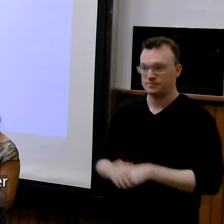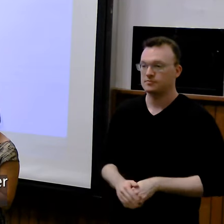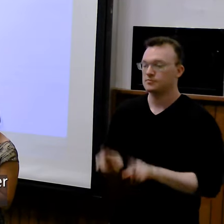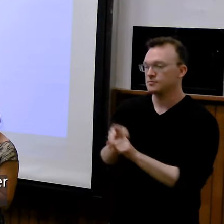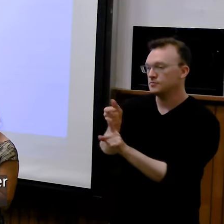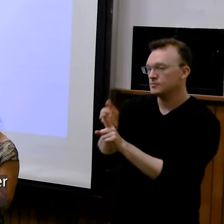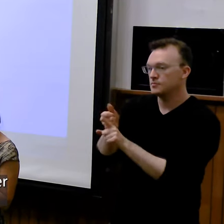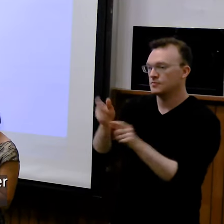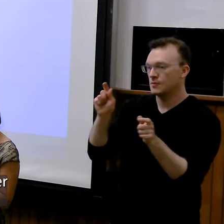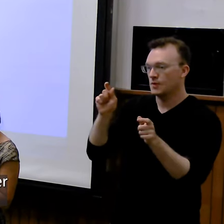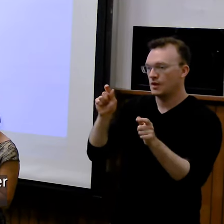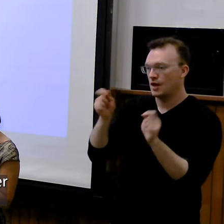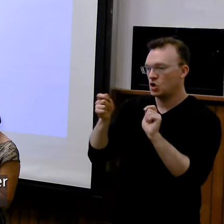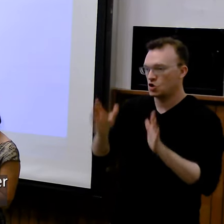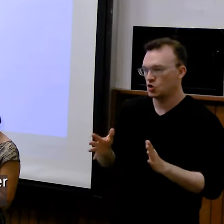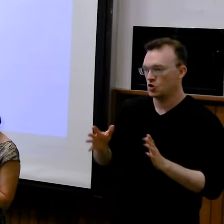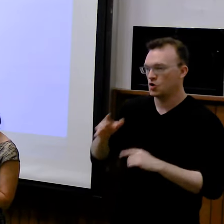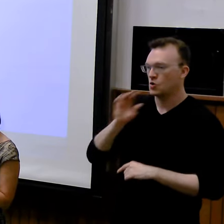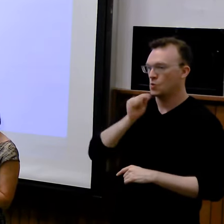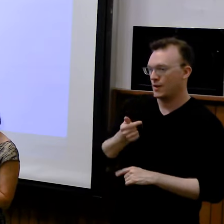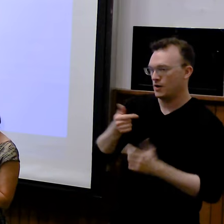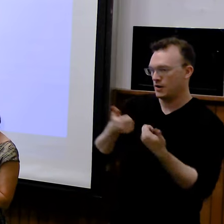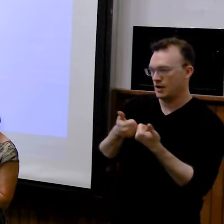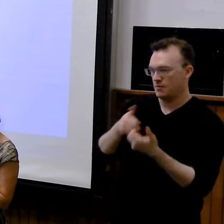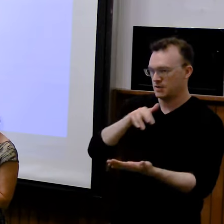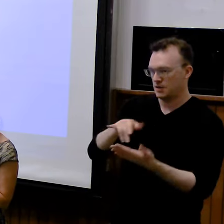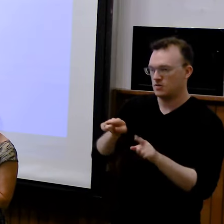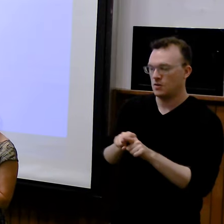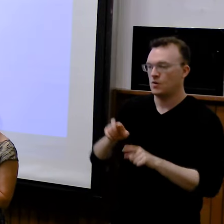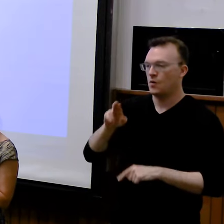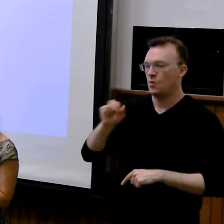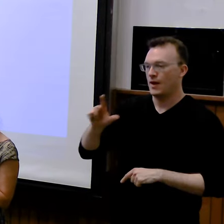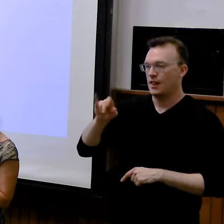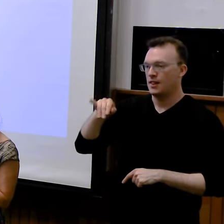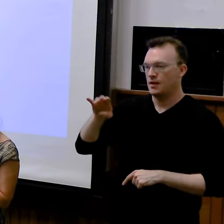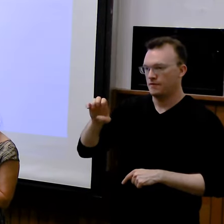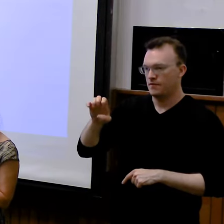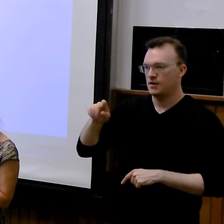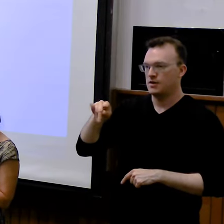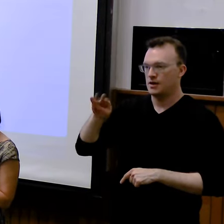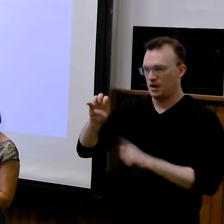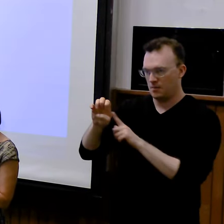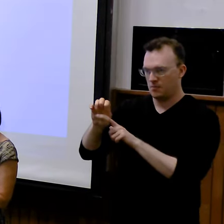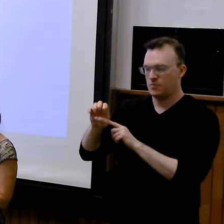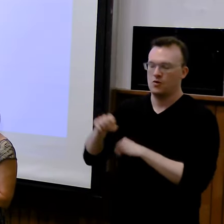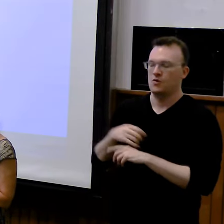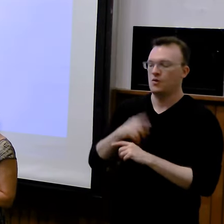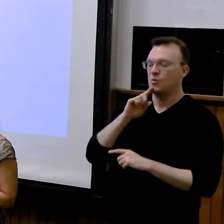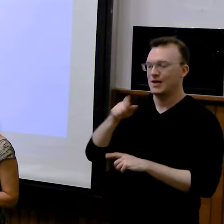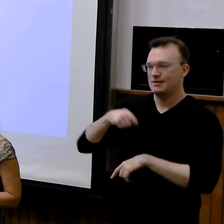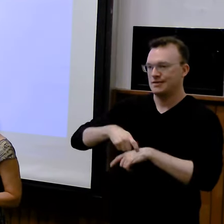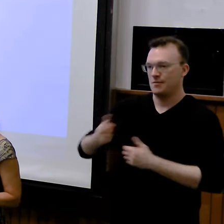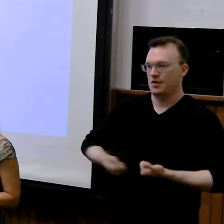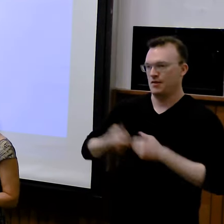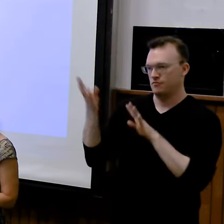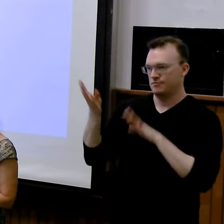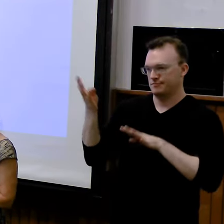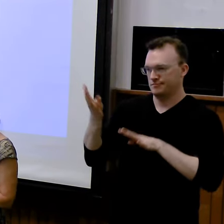the editor of Queer Game Studies and Real Life Time in Real Time Live Streaming Culture.